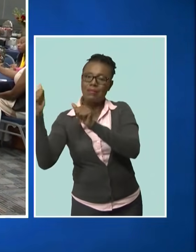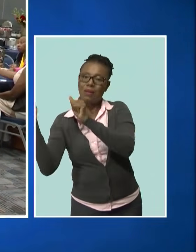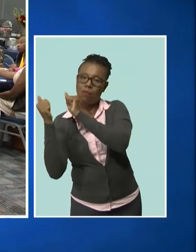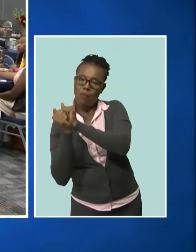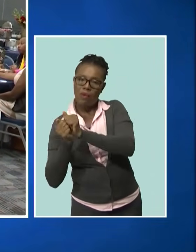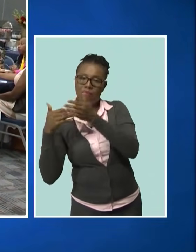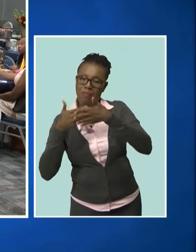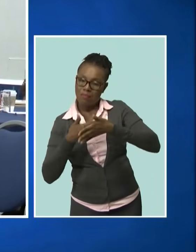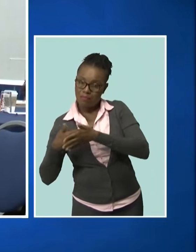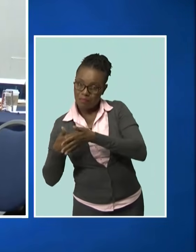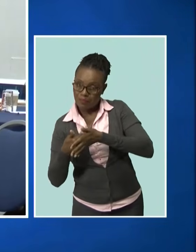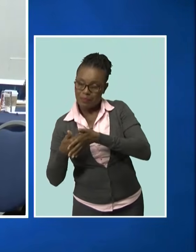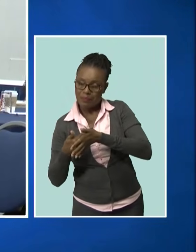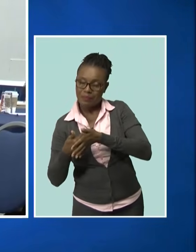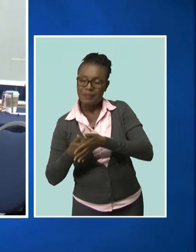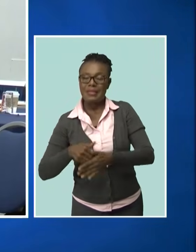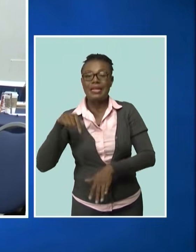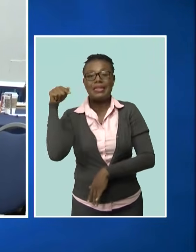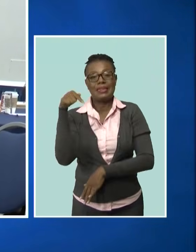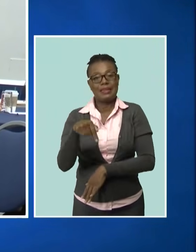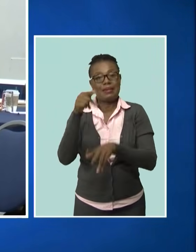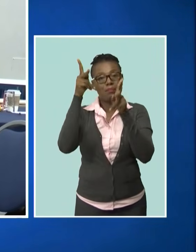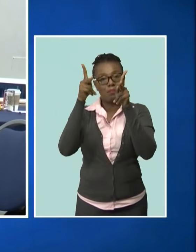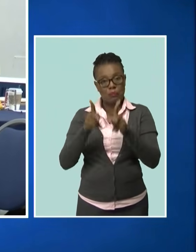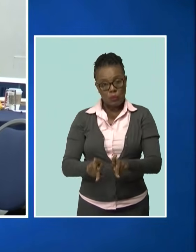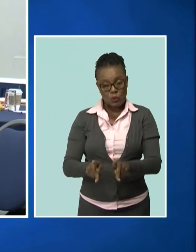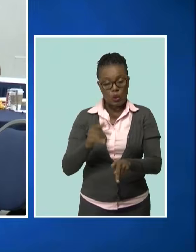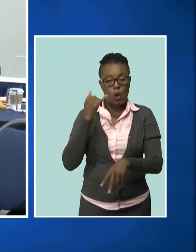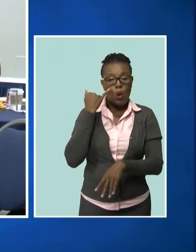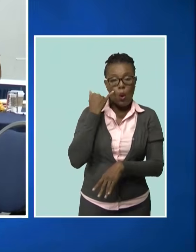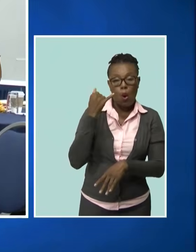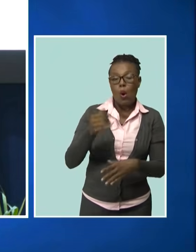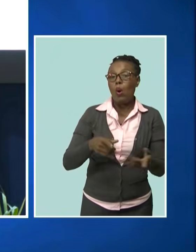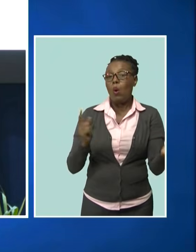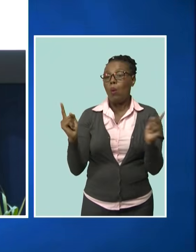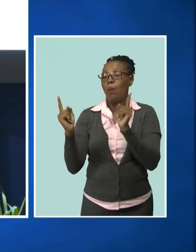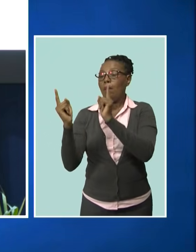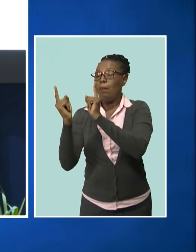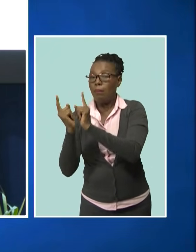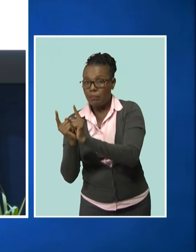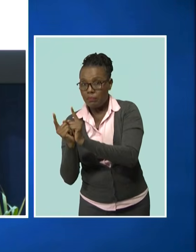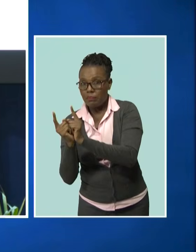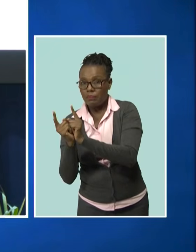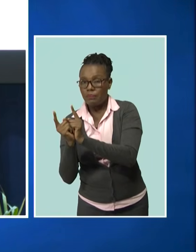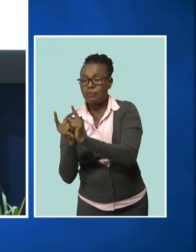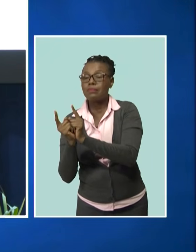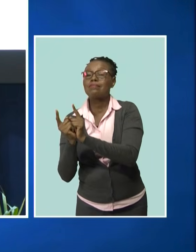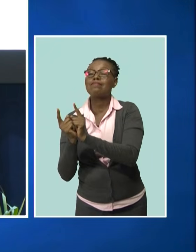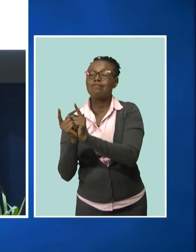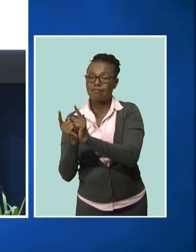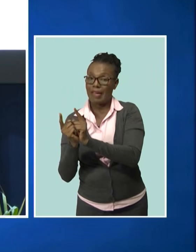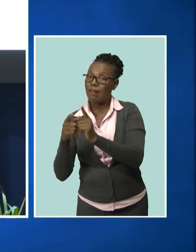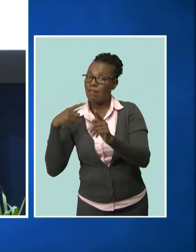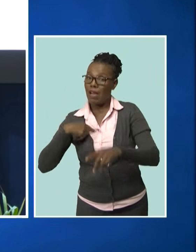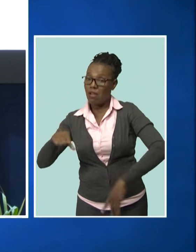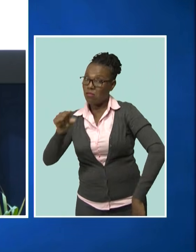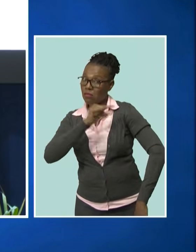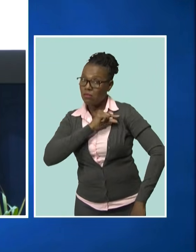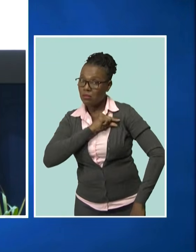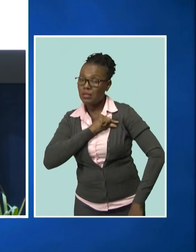is liable on summary conviction and will pay a fine